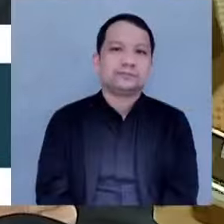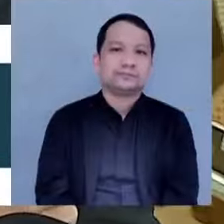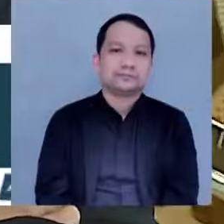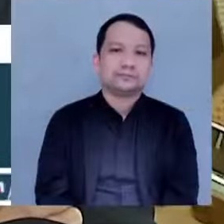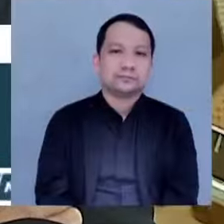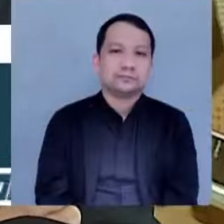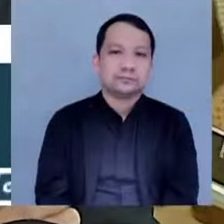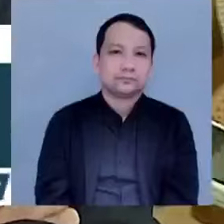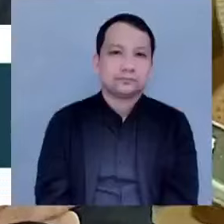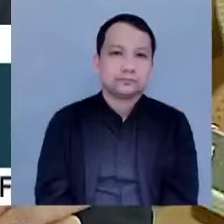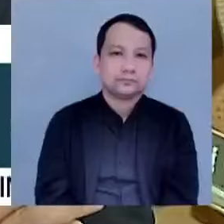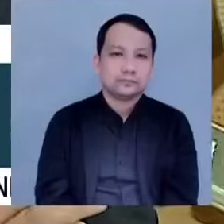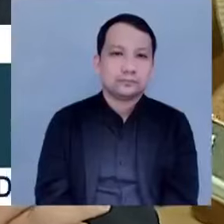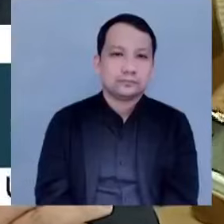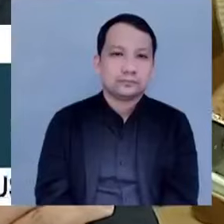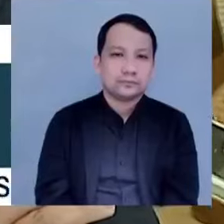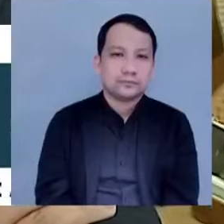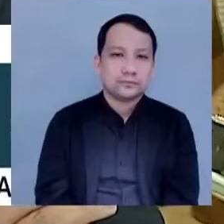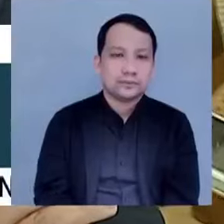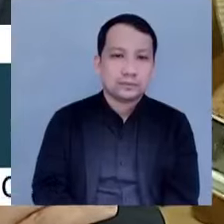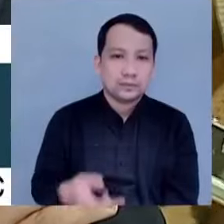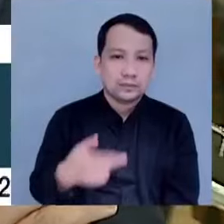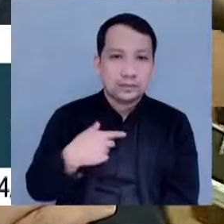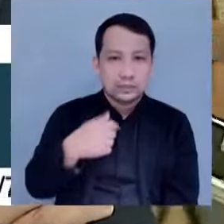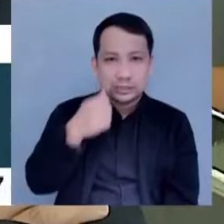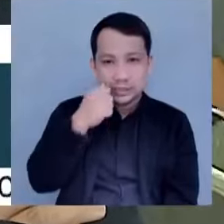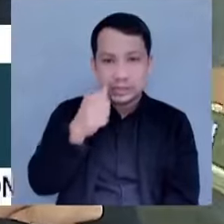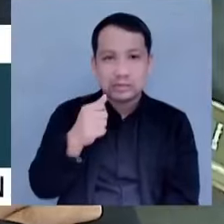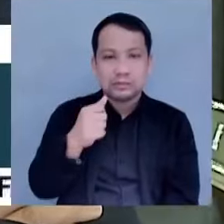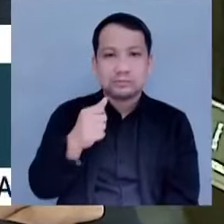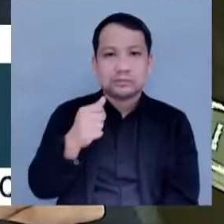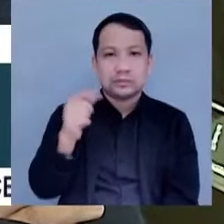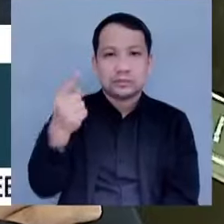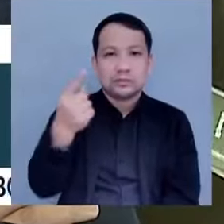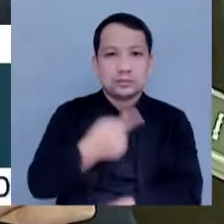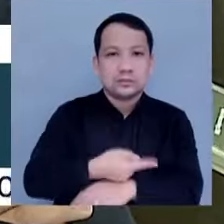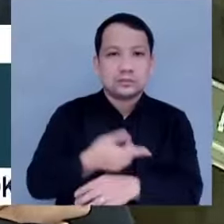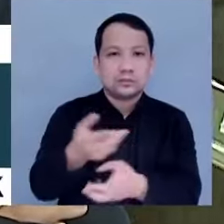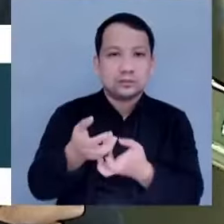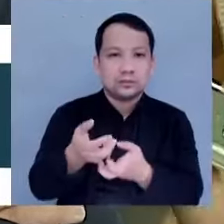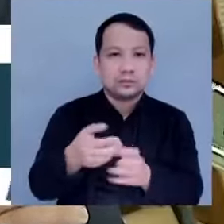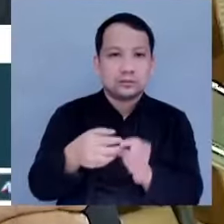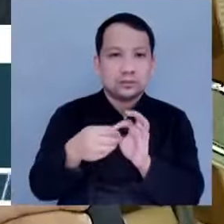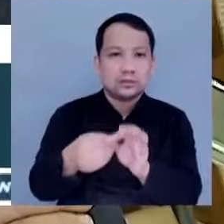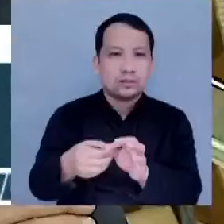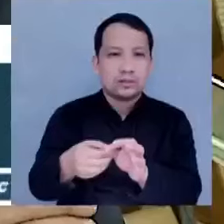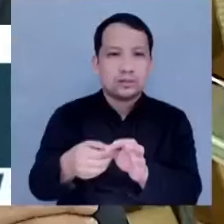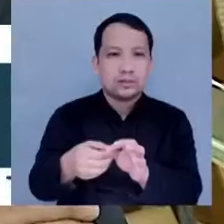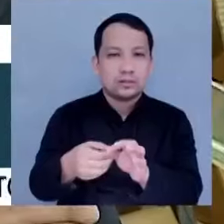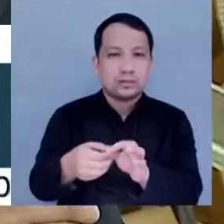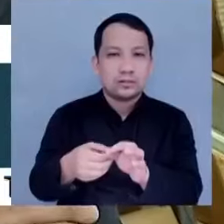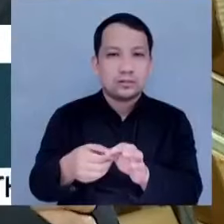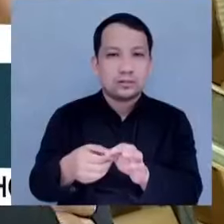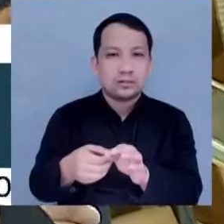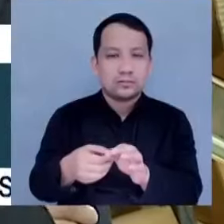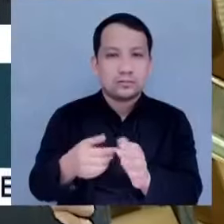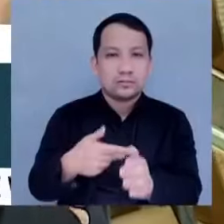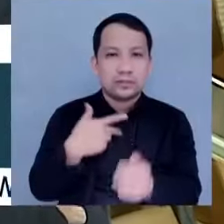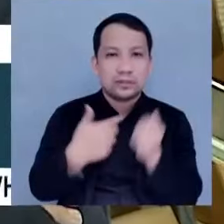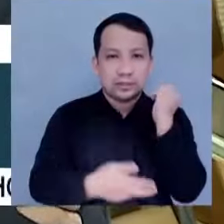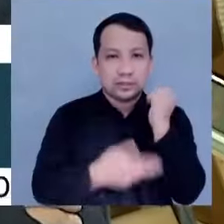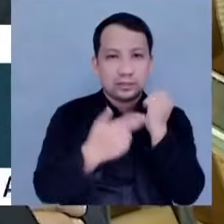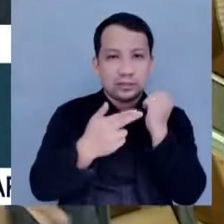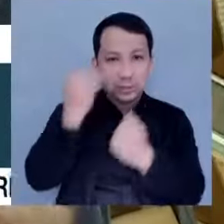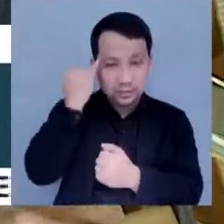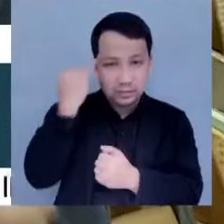Ang gusto lang ni First Lady na sabi niya, Conrad, I want you to make it feel like a resort. Kasi yun din yung idea from